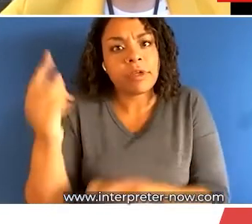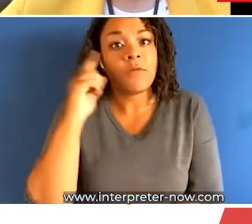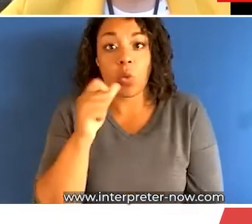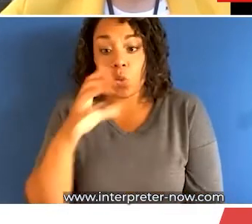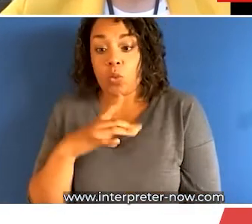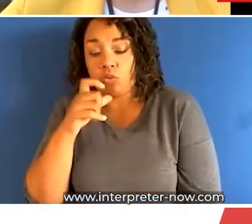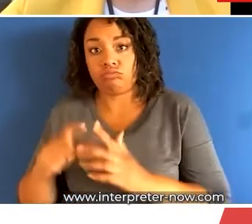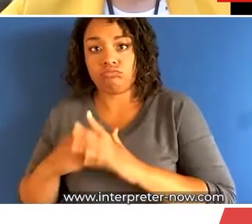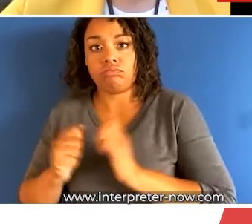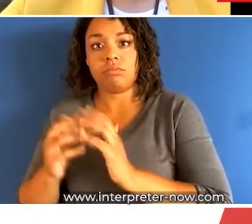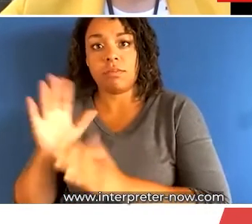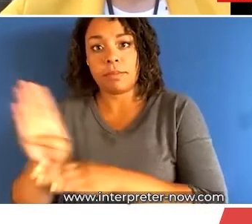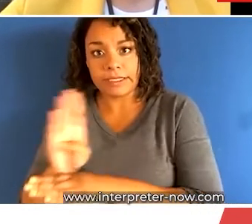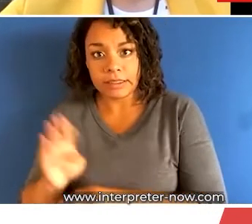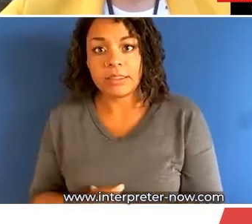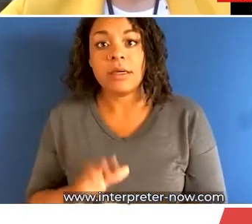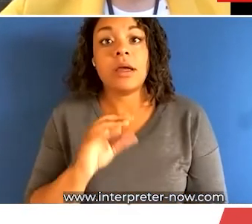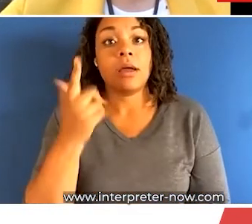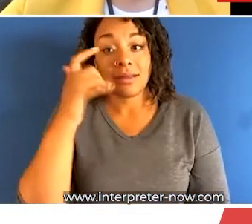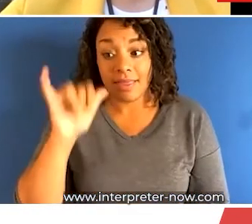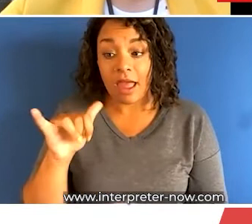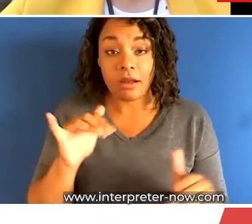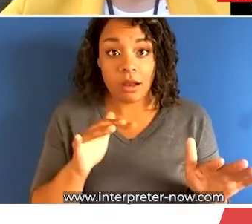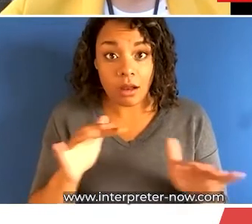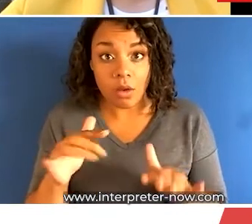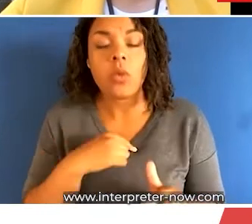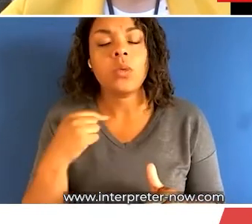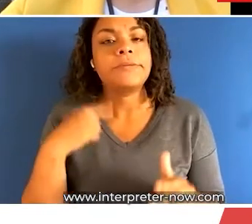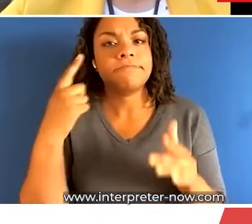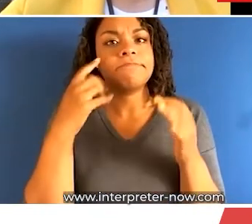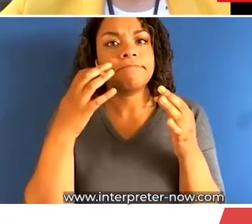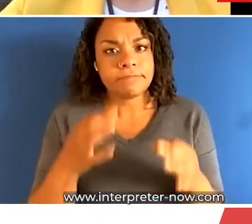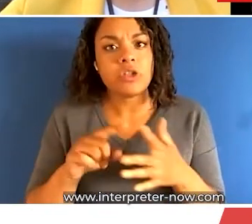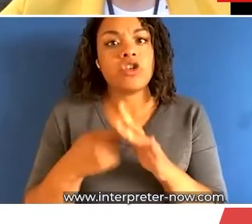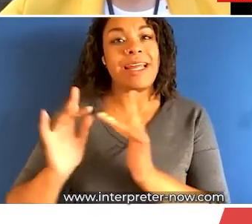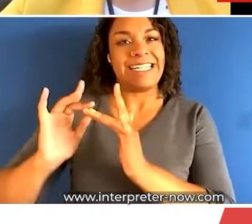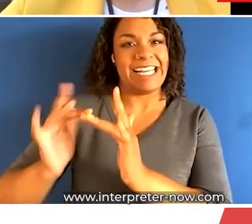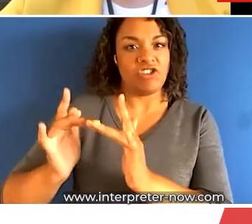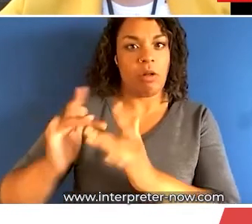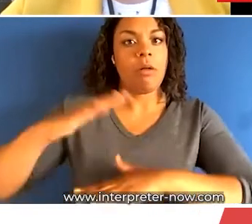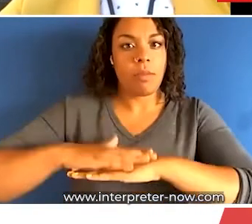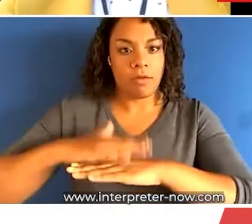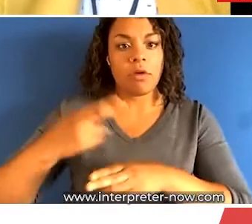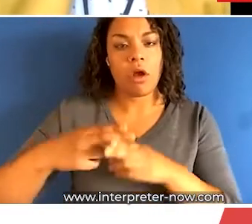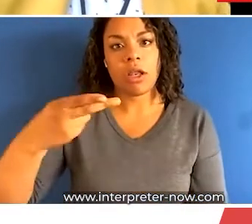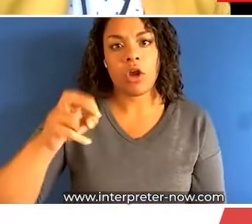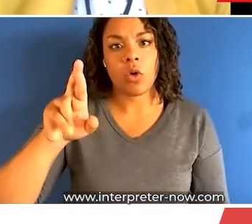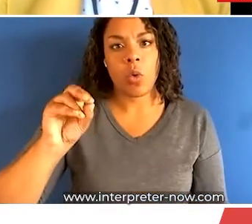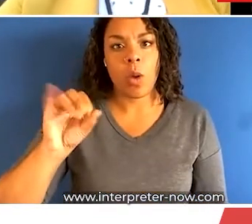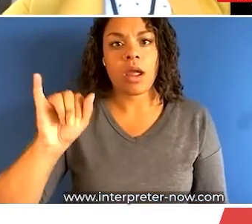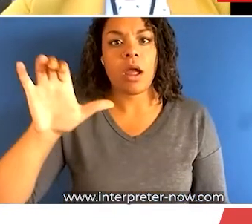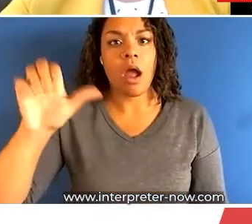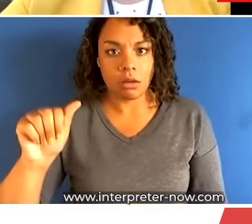entrepreneurs. And because of this initiative, we decided to start also a digital platform called Heroica that